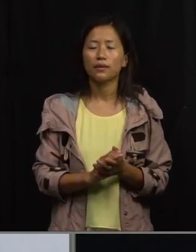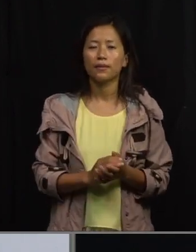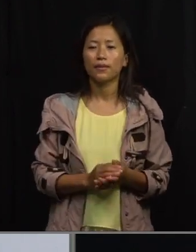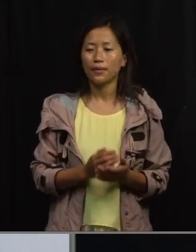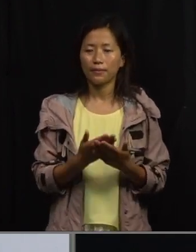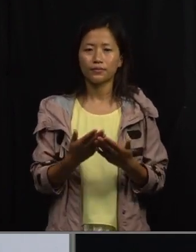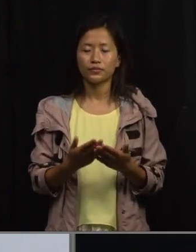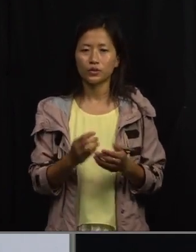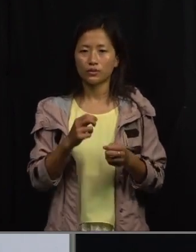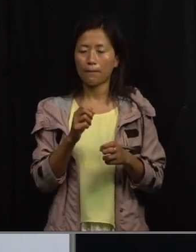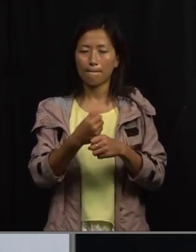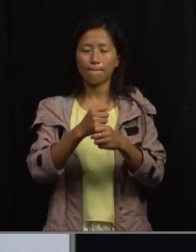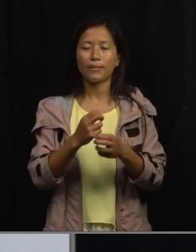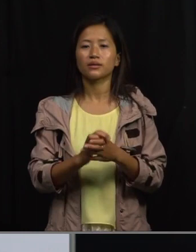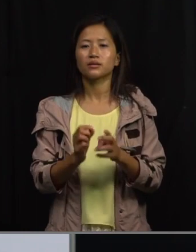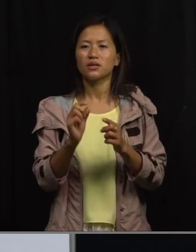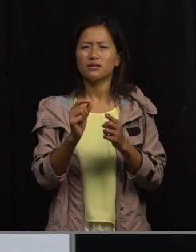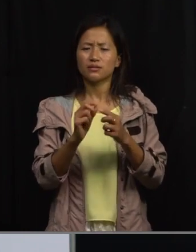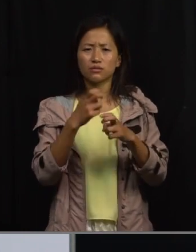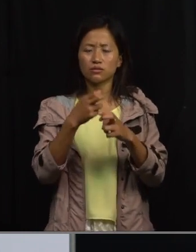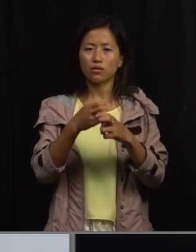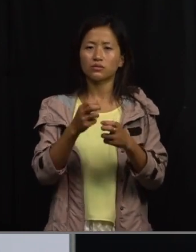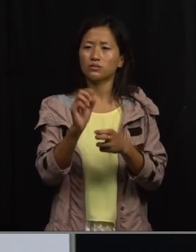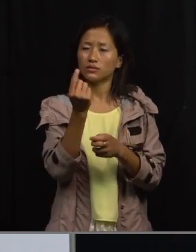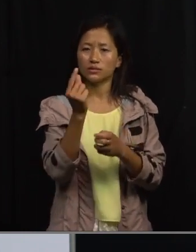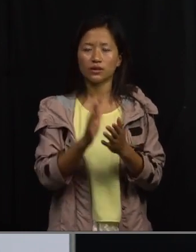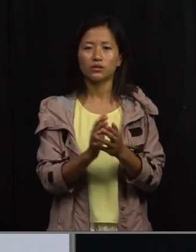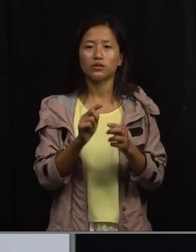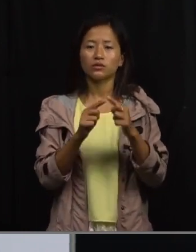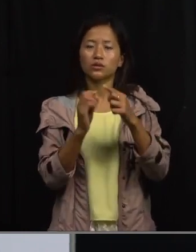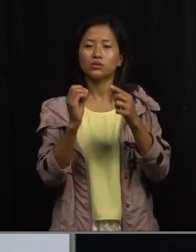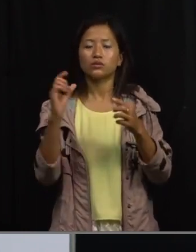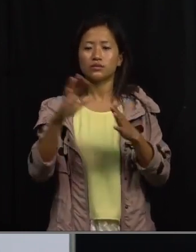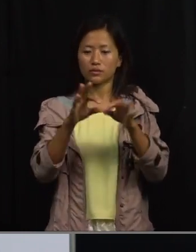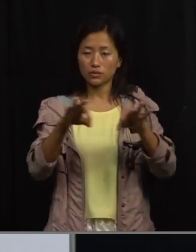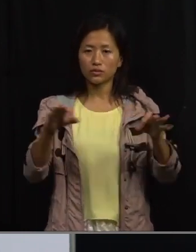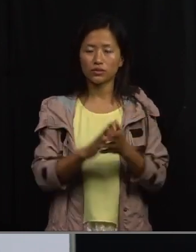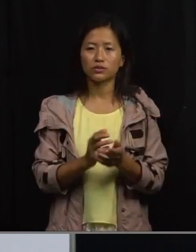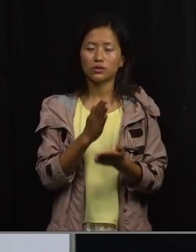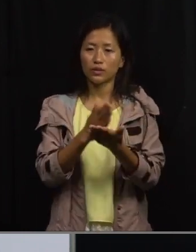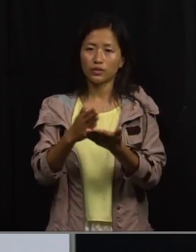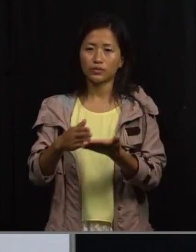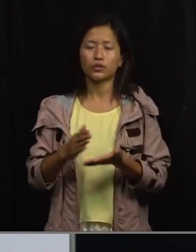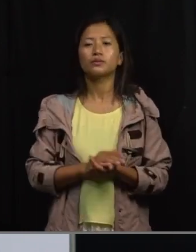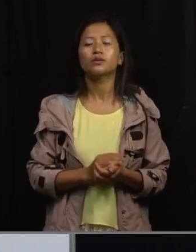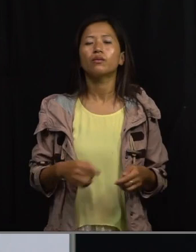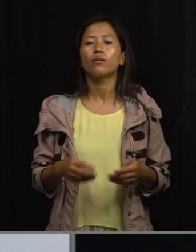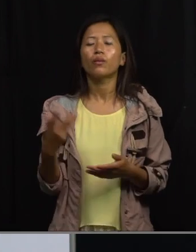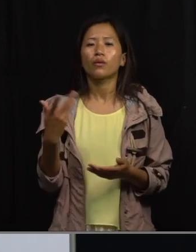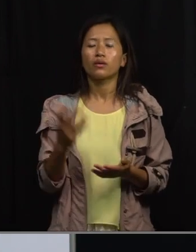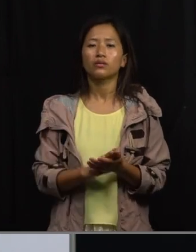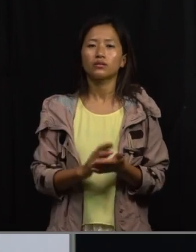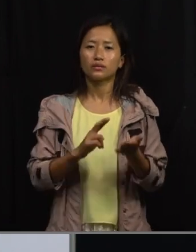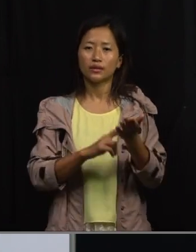made stone tools by polishing and grinding rather than fracturing or chopping. Whereas in